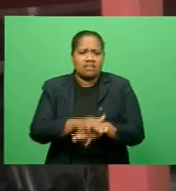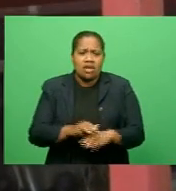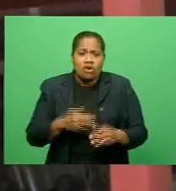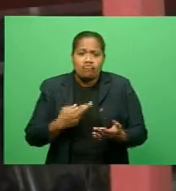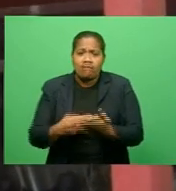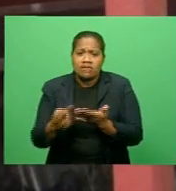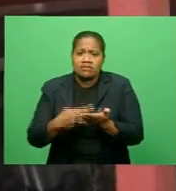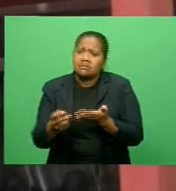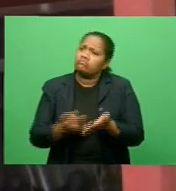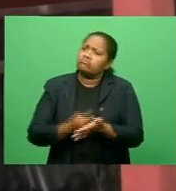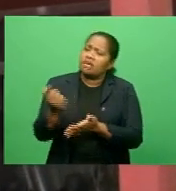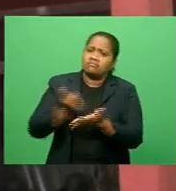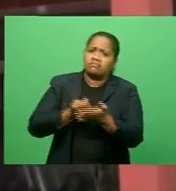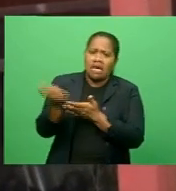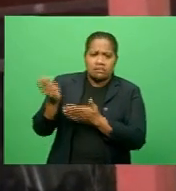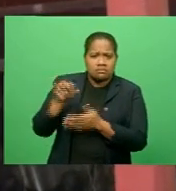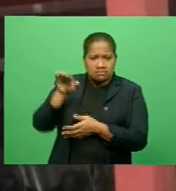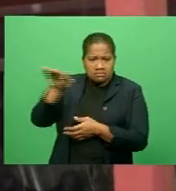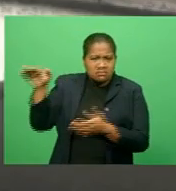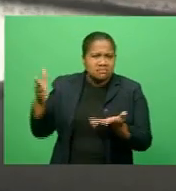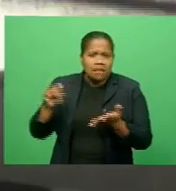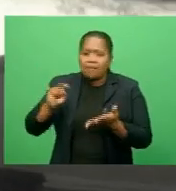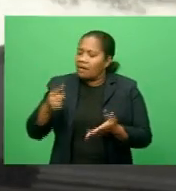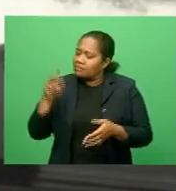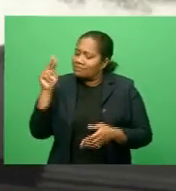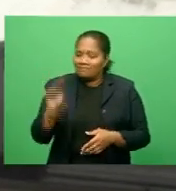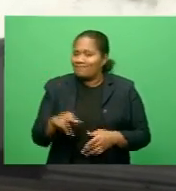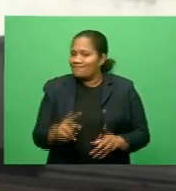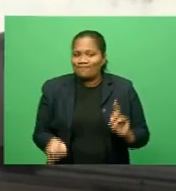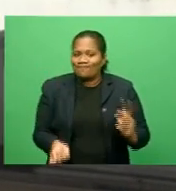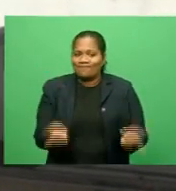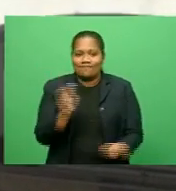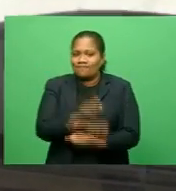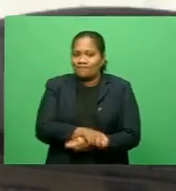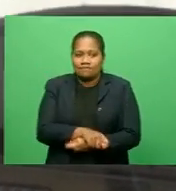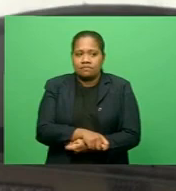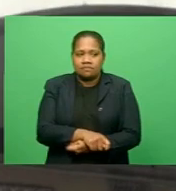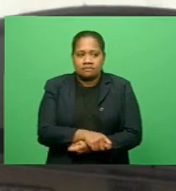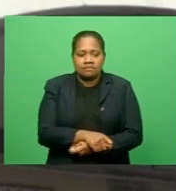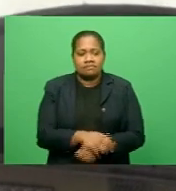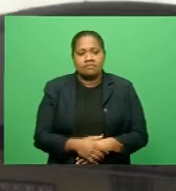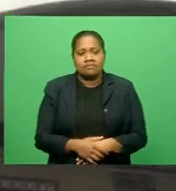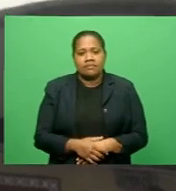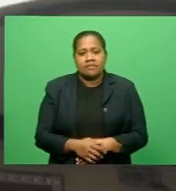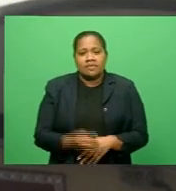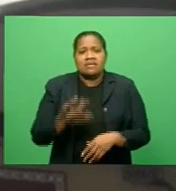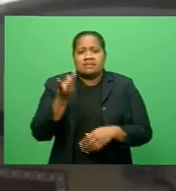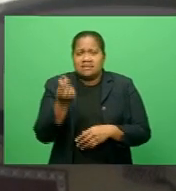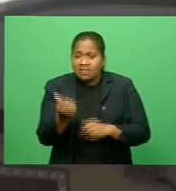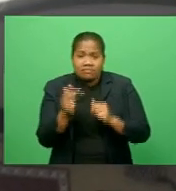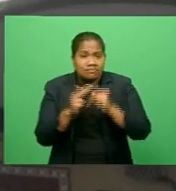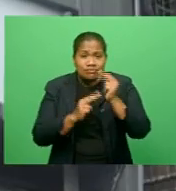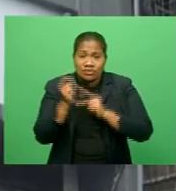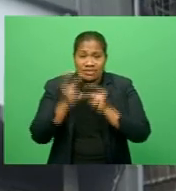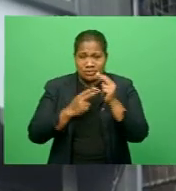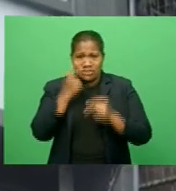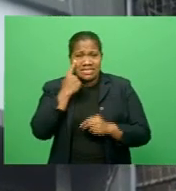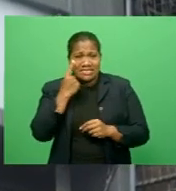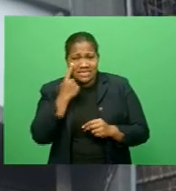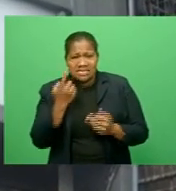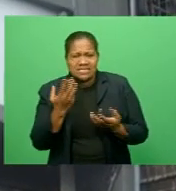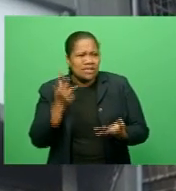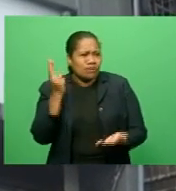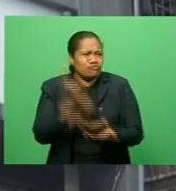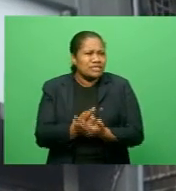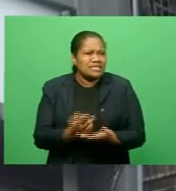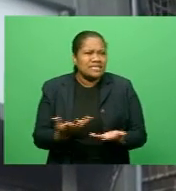account. But this needs to change. You know, some of these dilapidated buildings that you see in a really